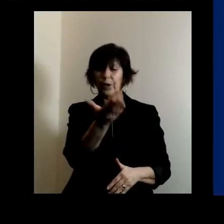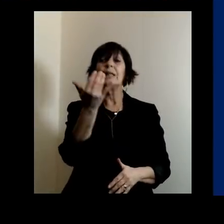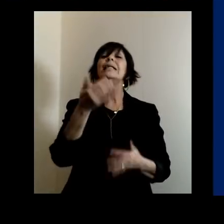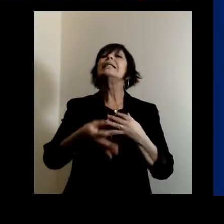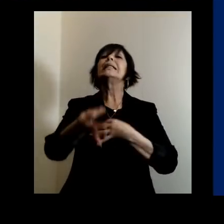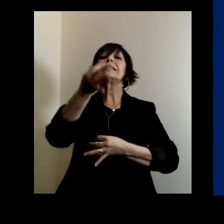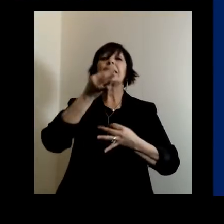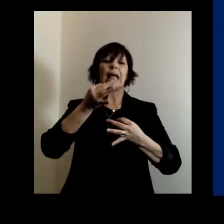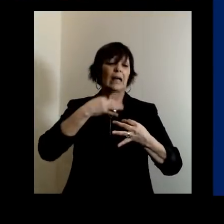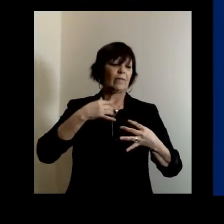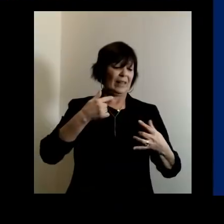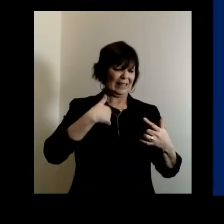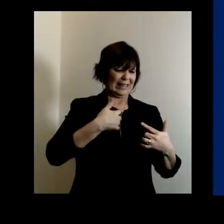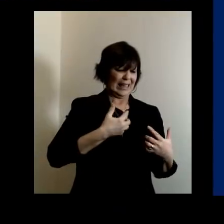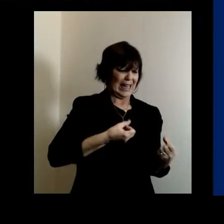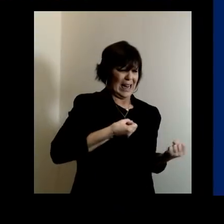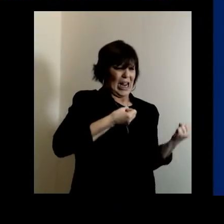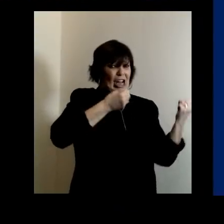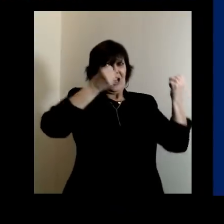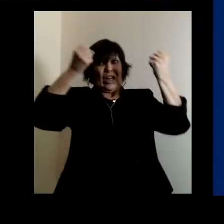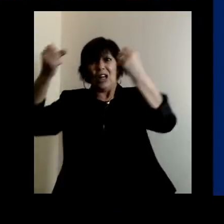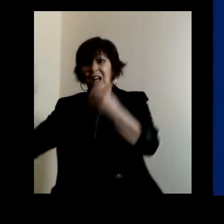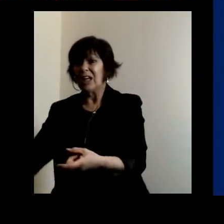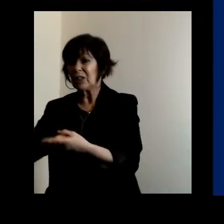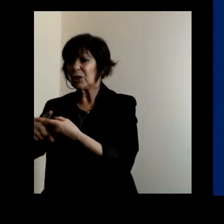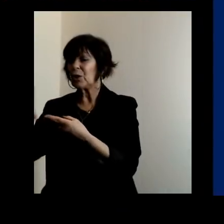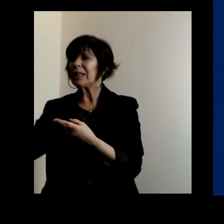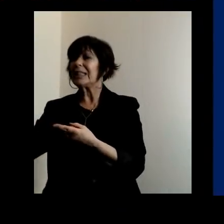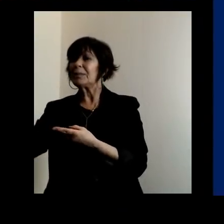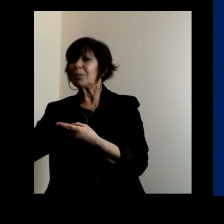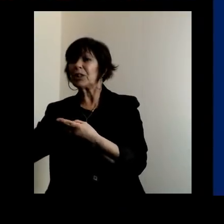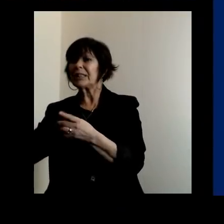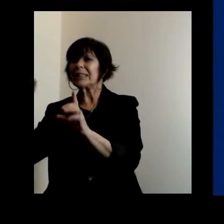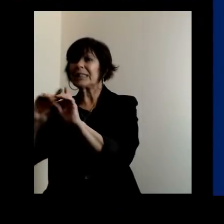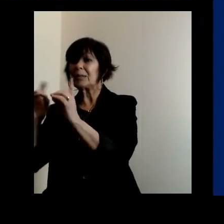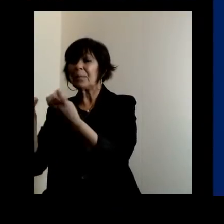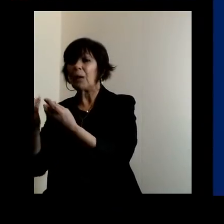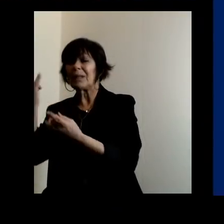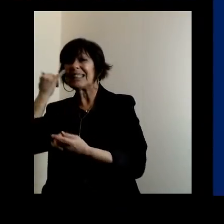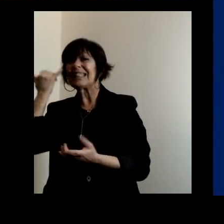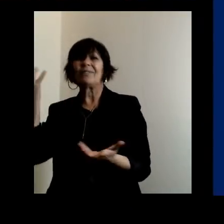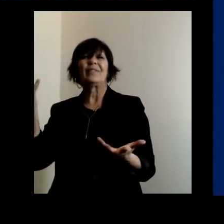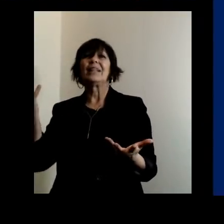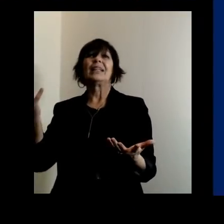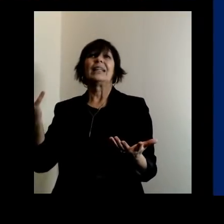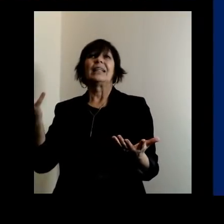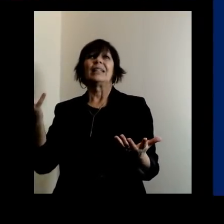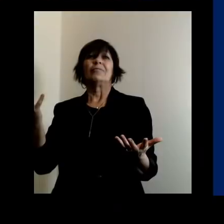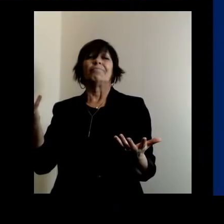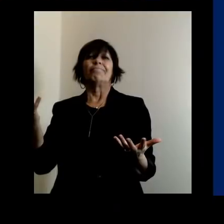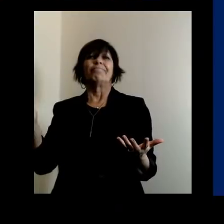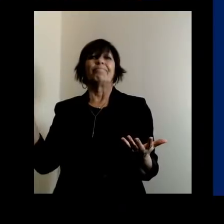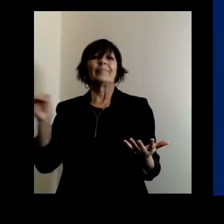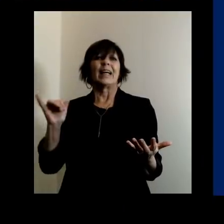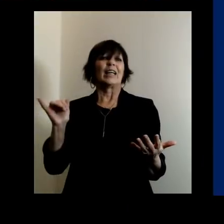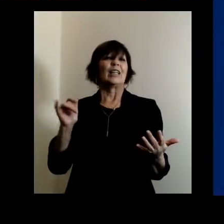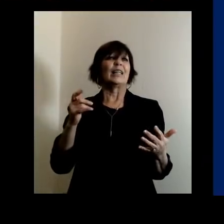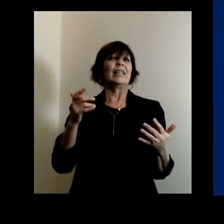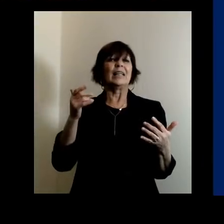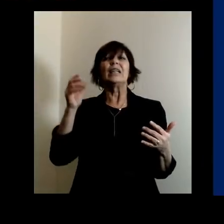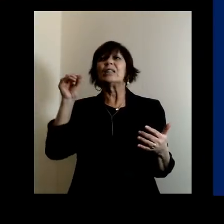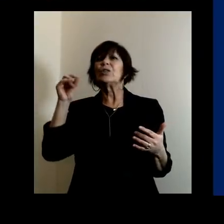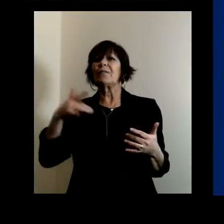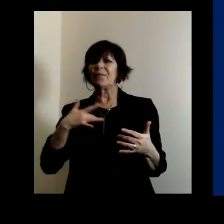instead of physically going to the emergency department, if you're not critically ill, if you don't think that you need to be in place to get like oxygen or